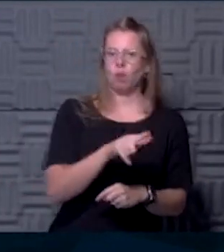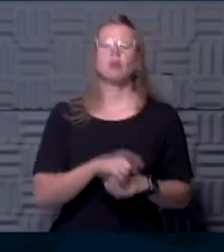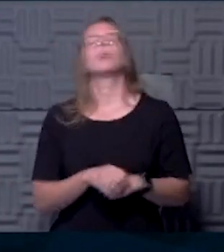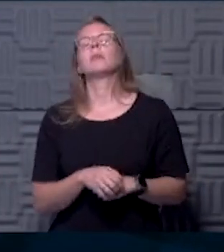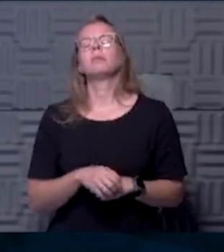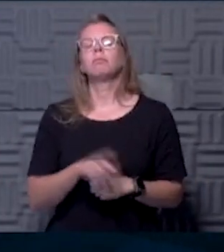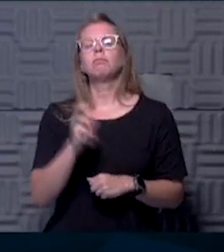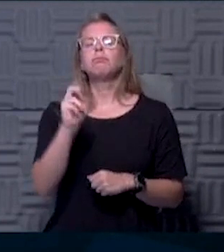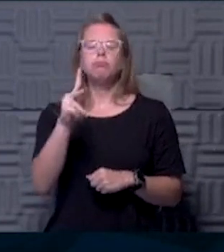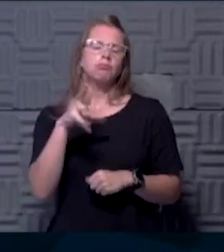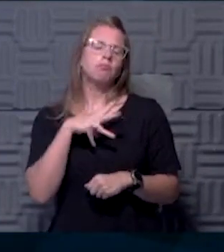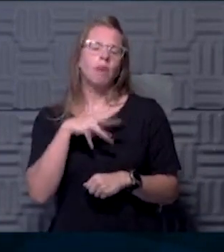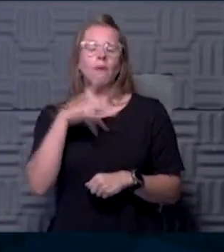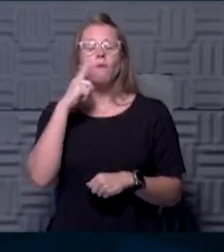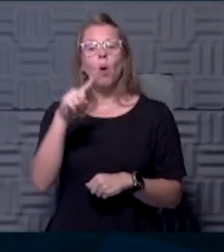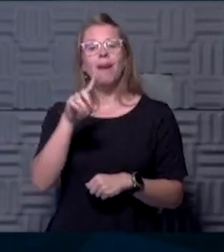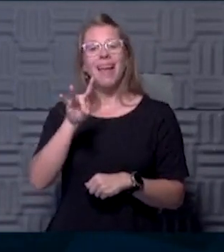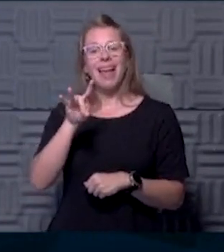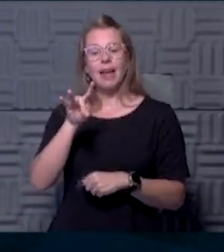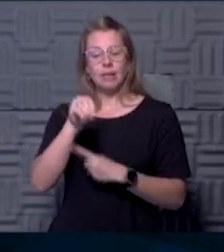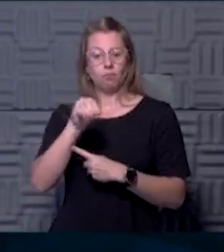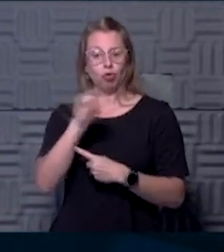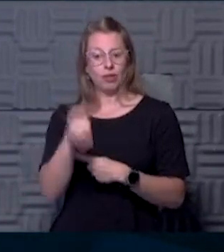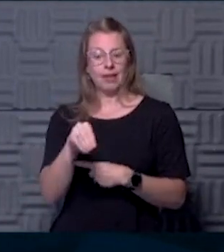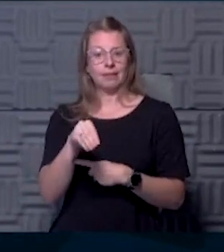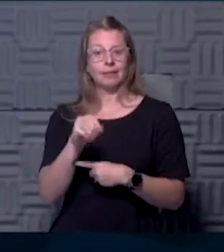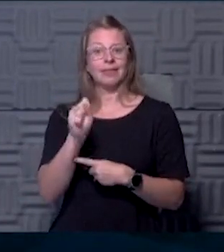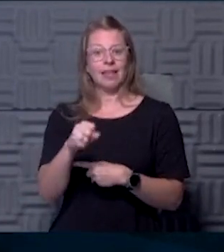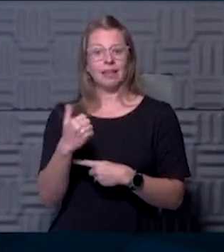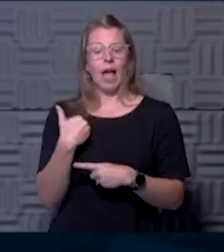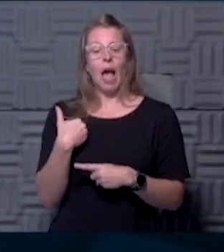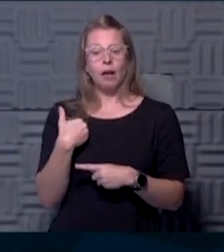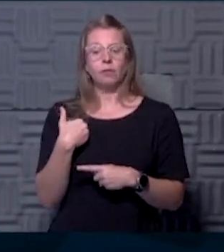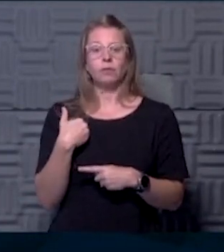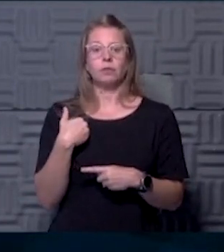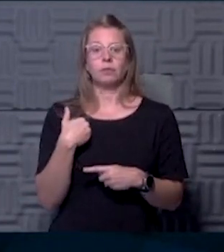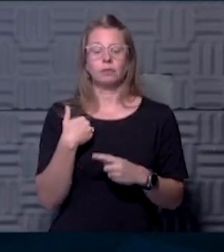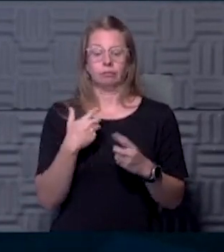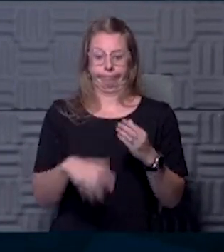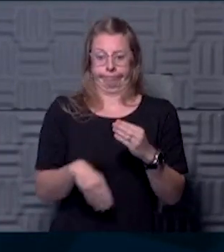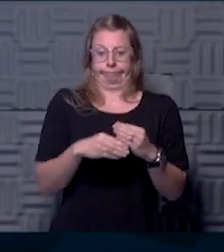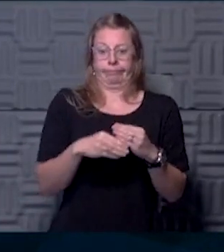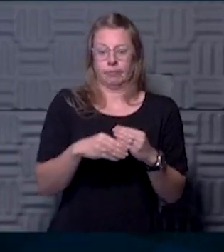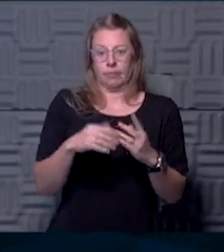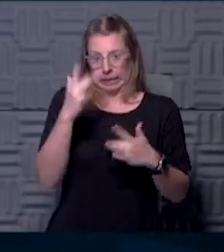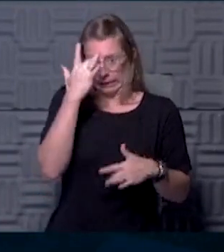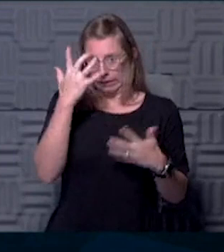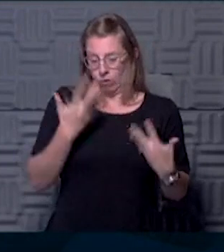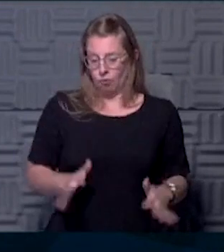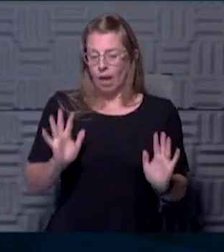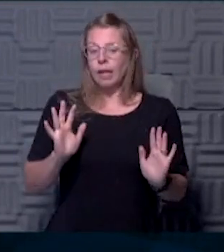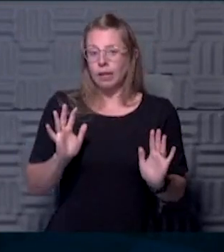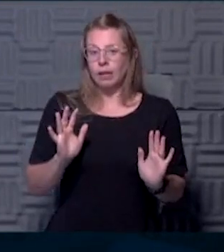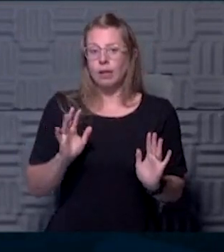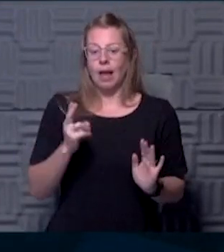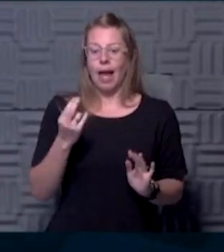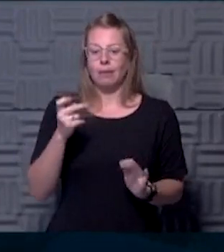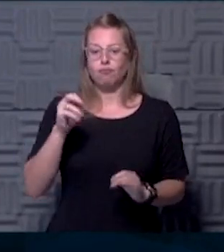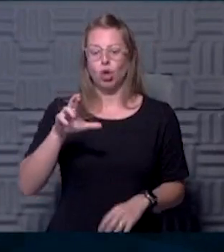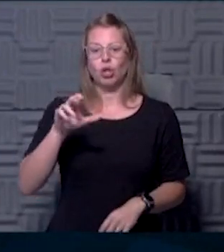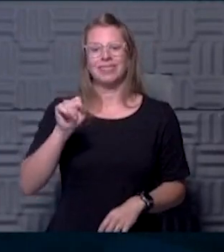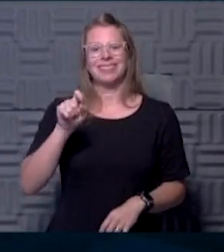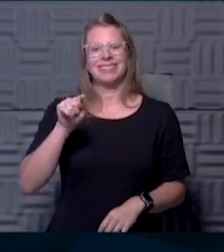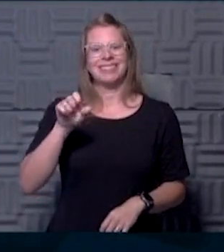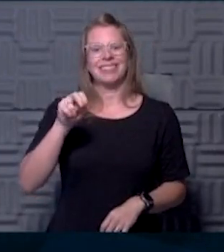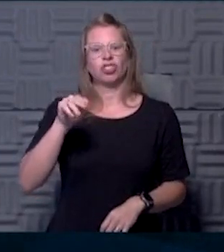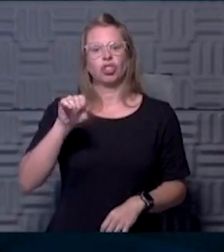for those that have, for the 80% that now have coexisting conditions, what are the things that we see most likely? So hypertension is